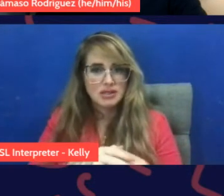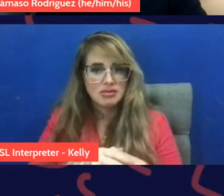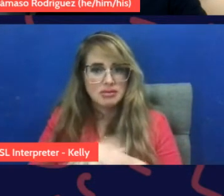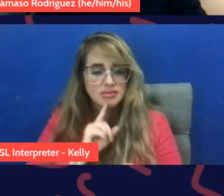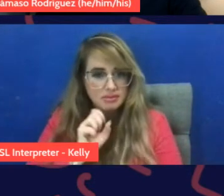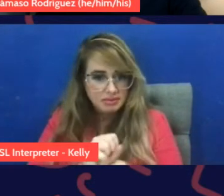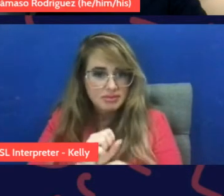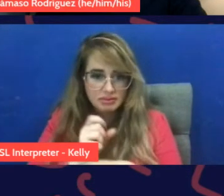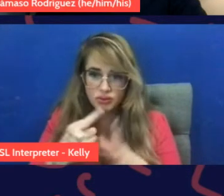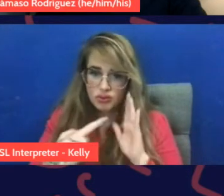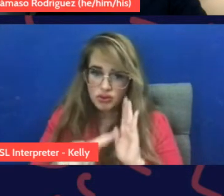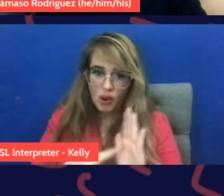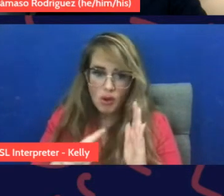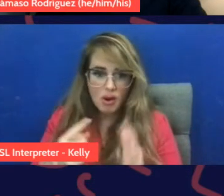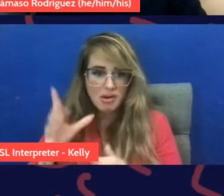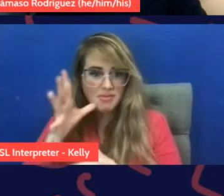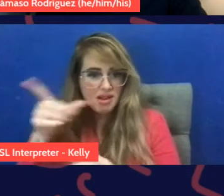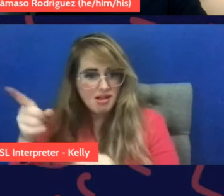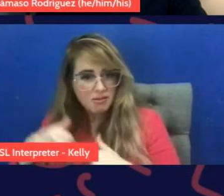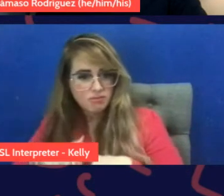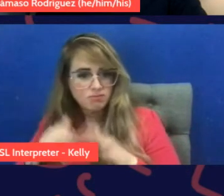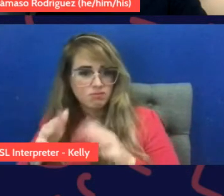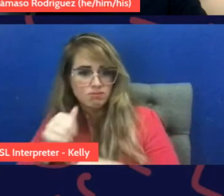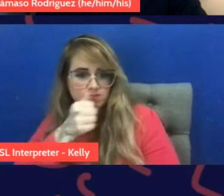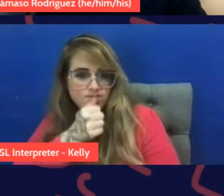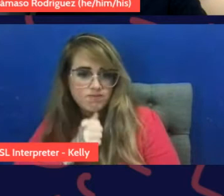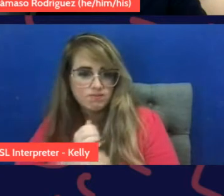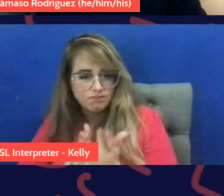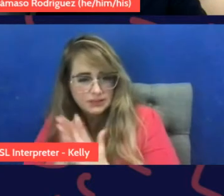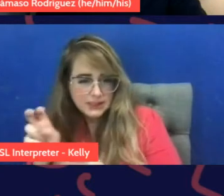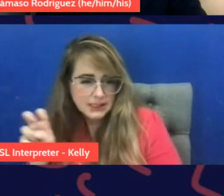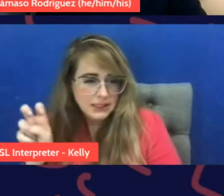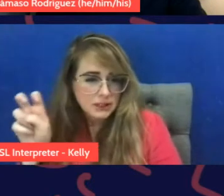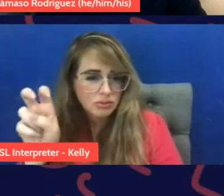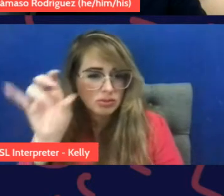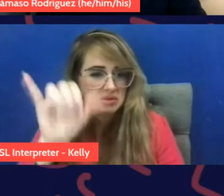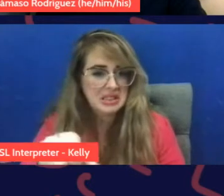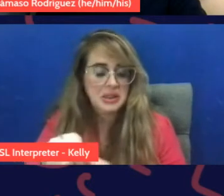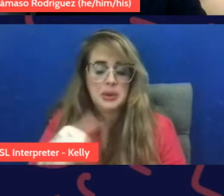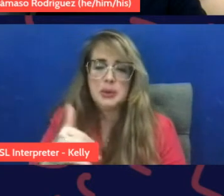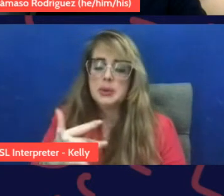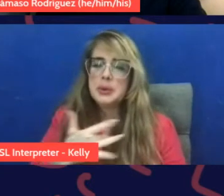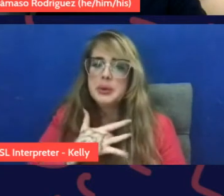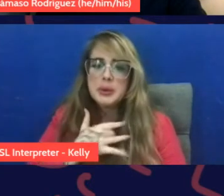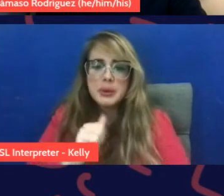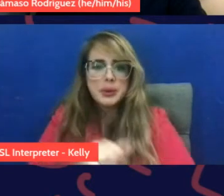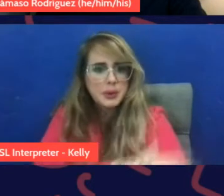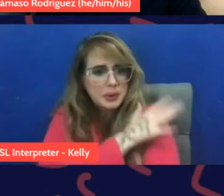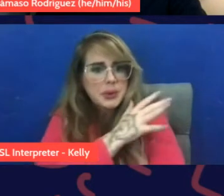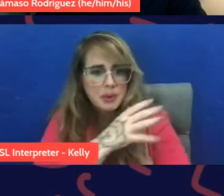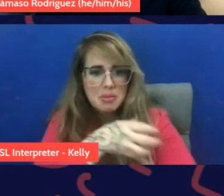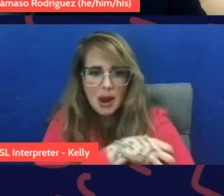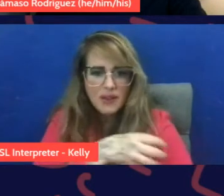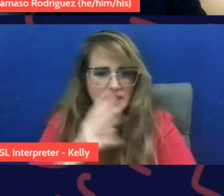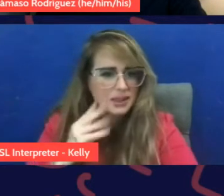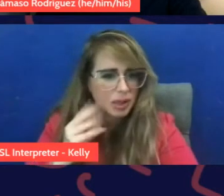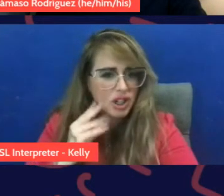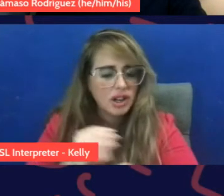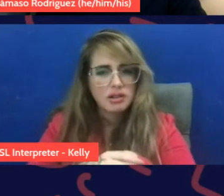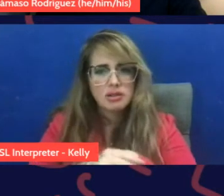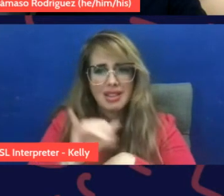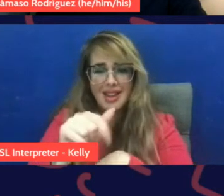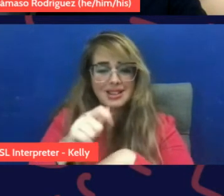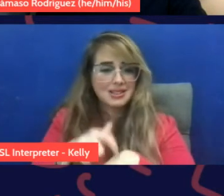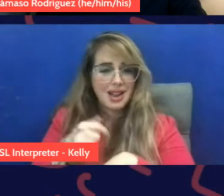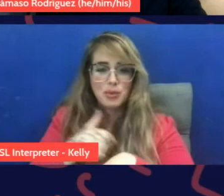are the results of her journey. And that was a powerful experience. And yet at that time, even